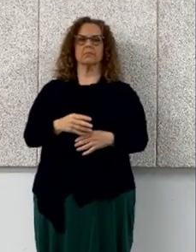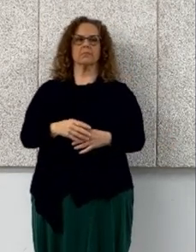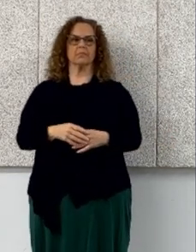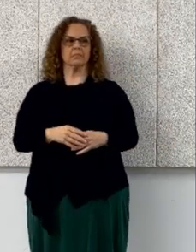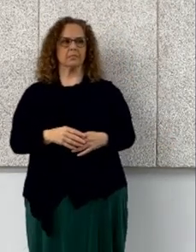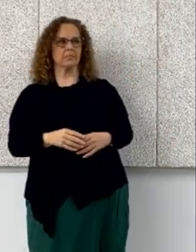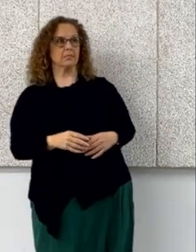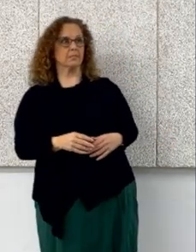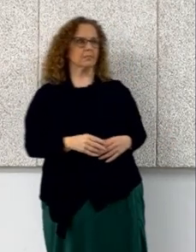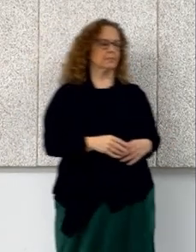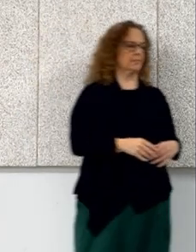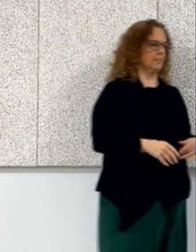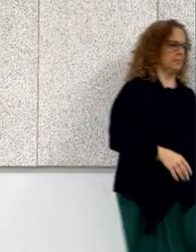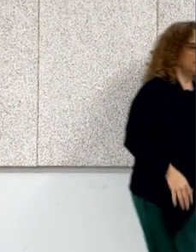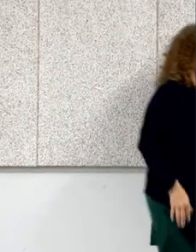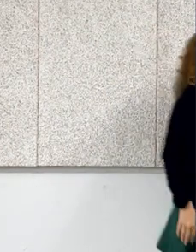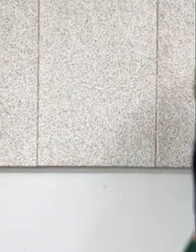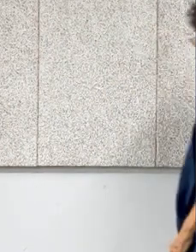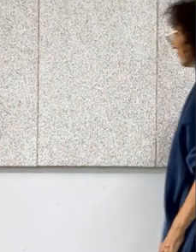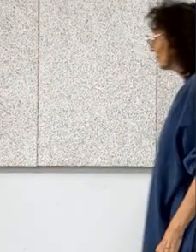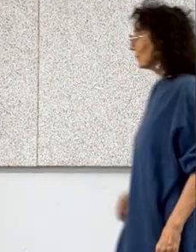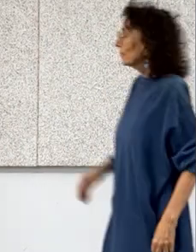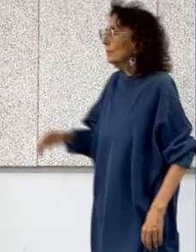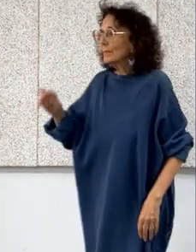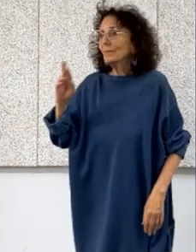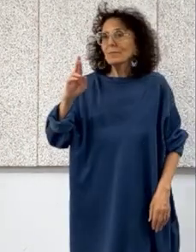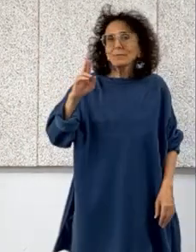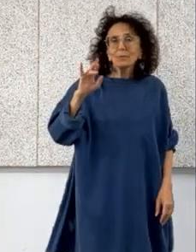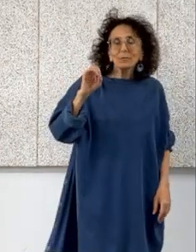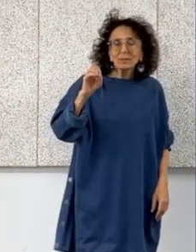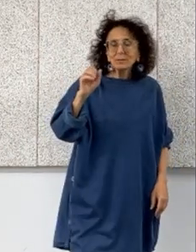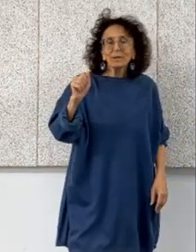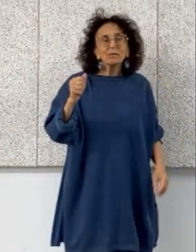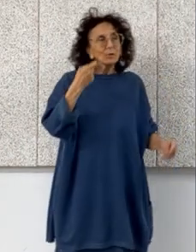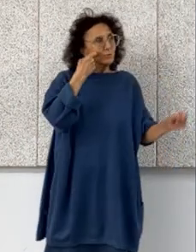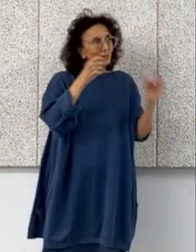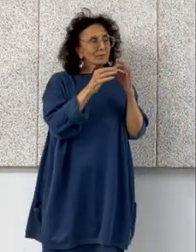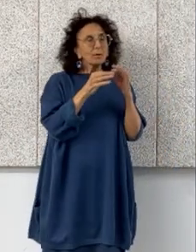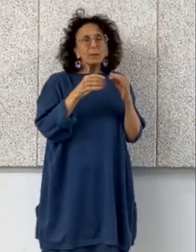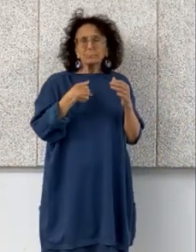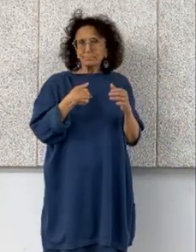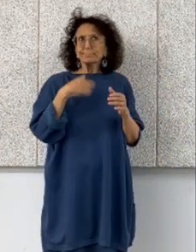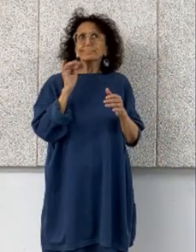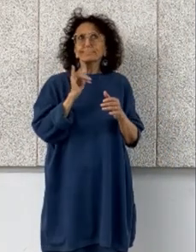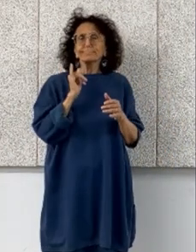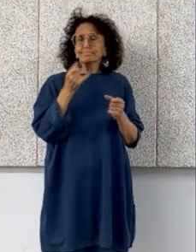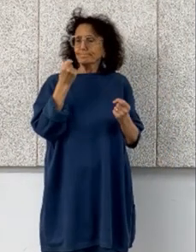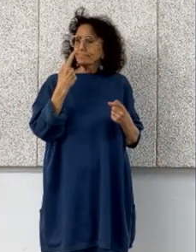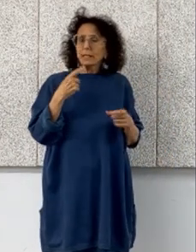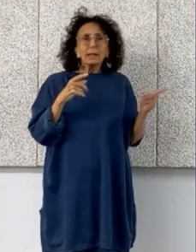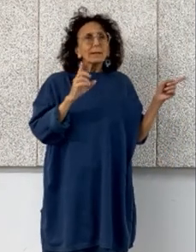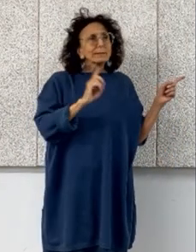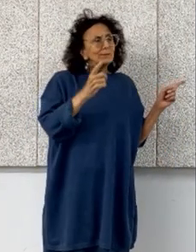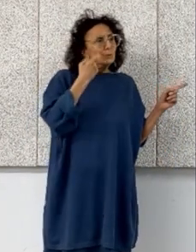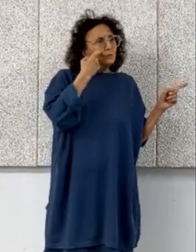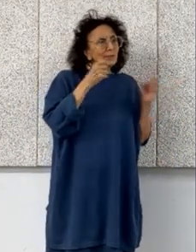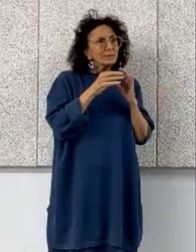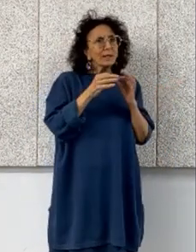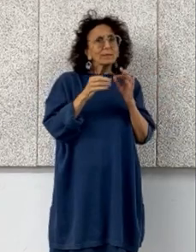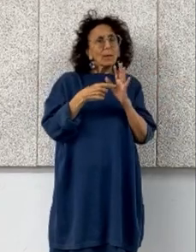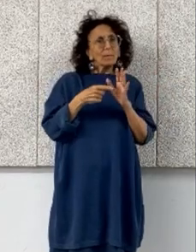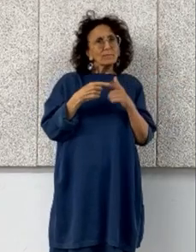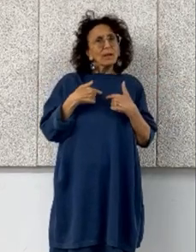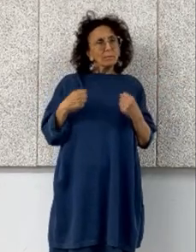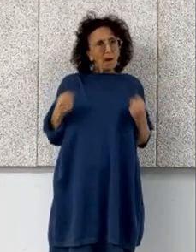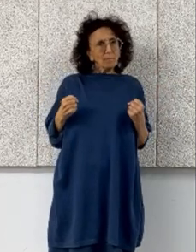Deeksha, you were saying that you know, you feel confident, and it sounds like very grounded